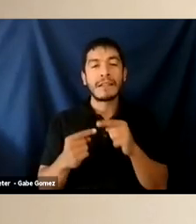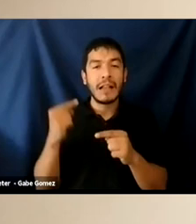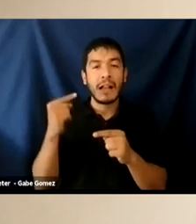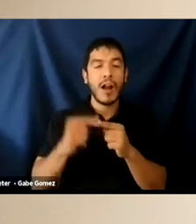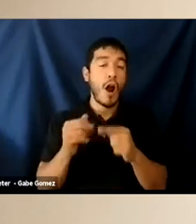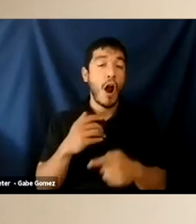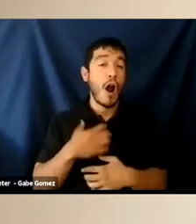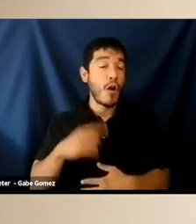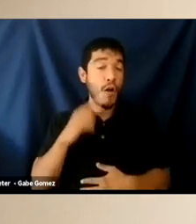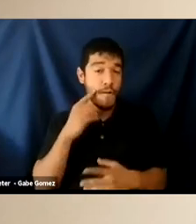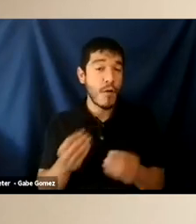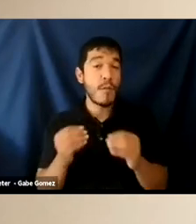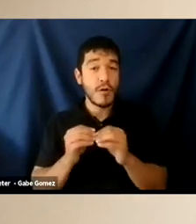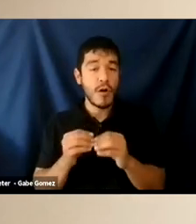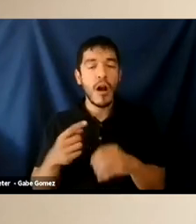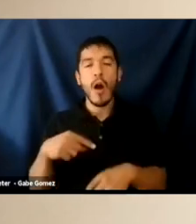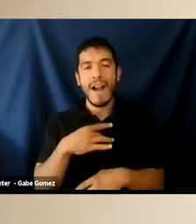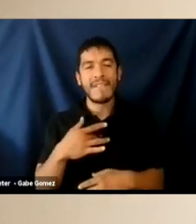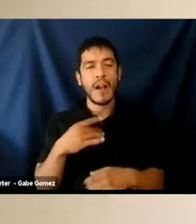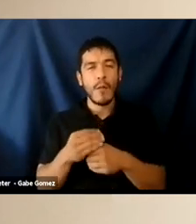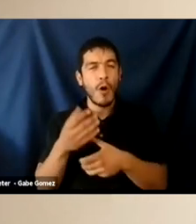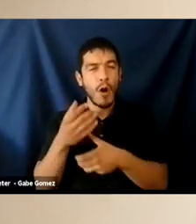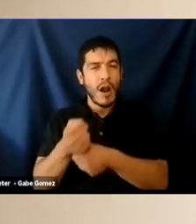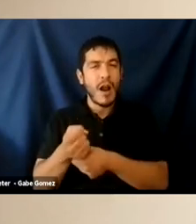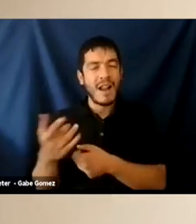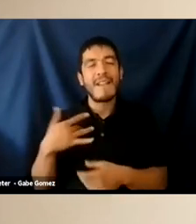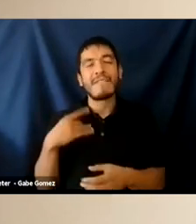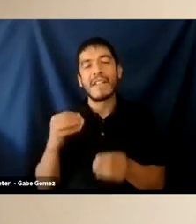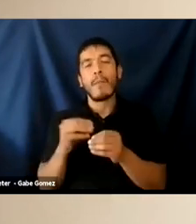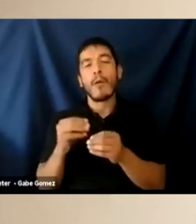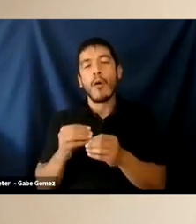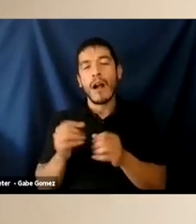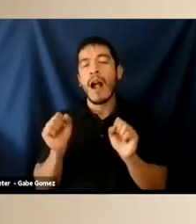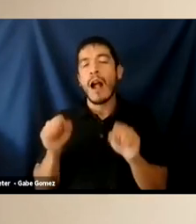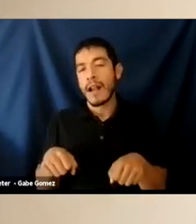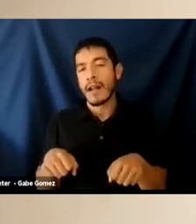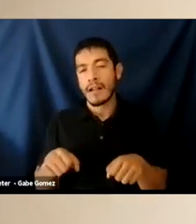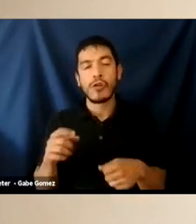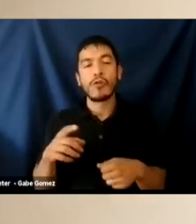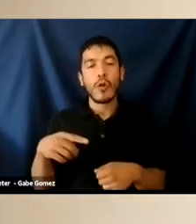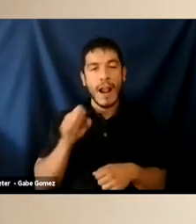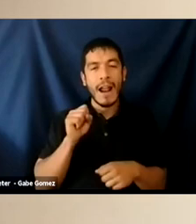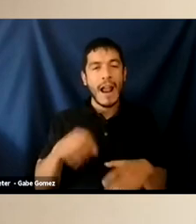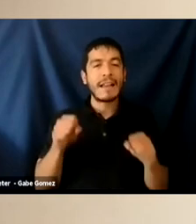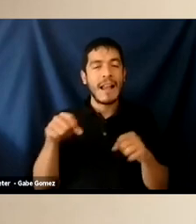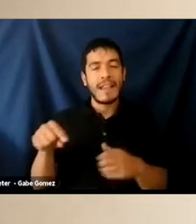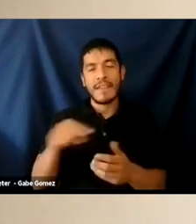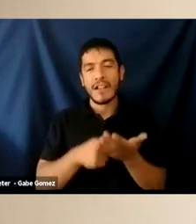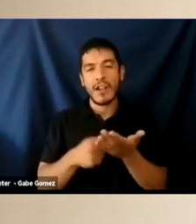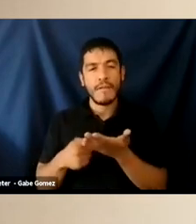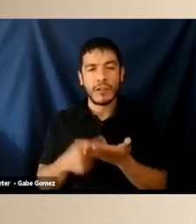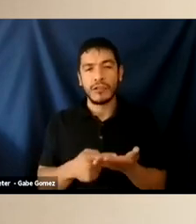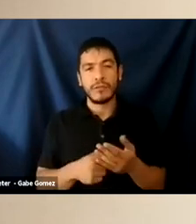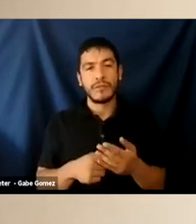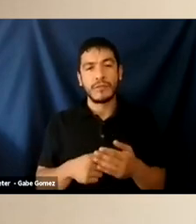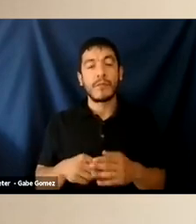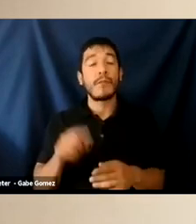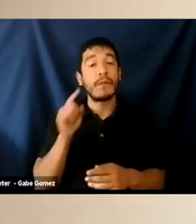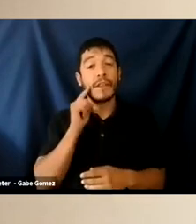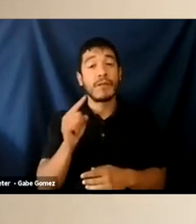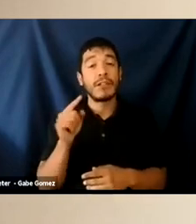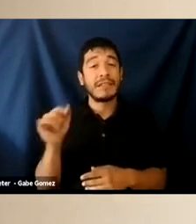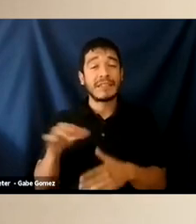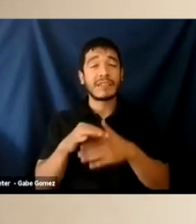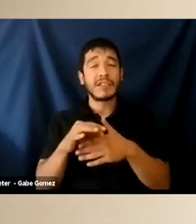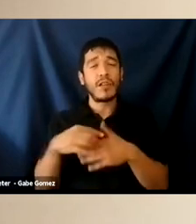hungry for more. They feel more confident. They feel more equipped to take these conversations. In terms of the content